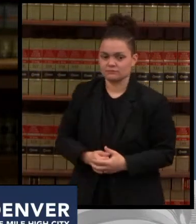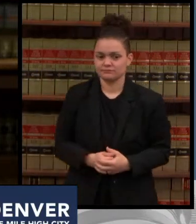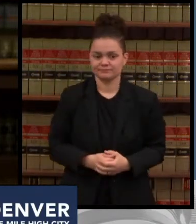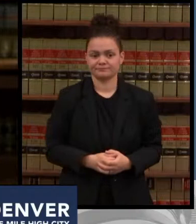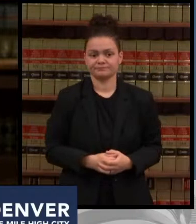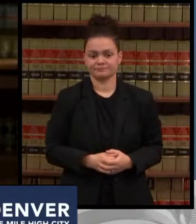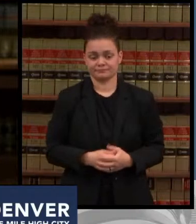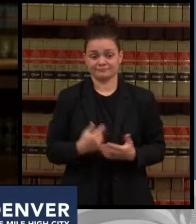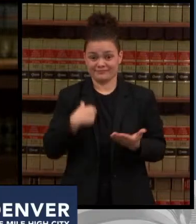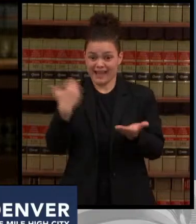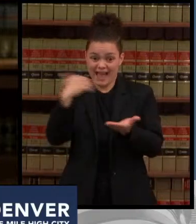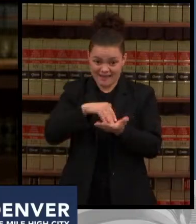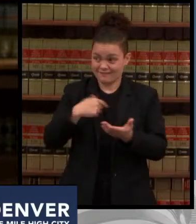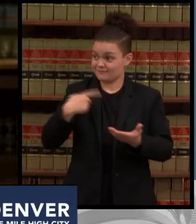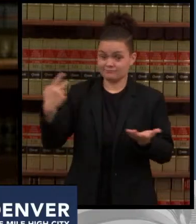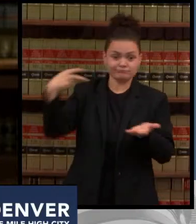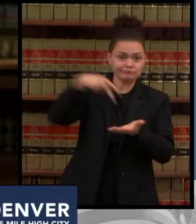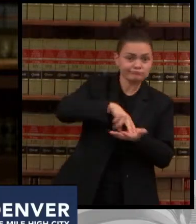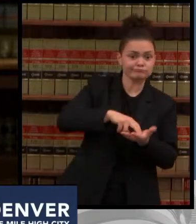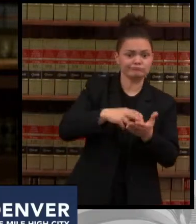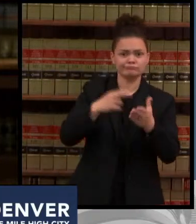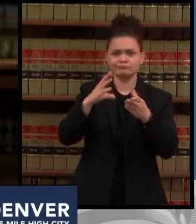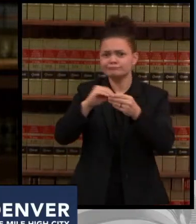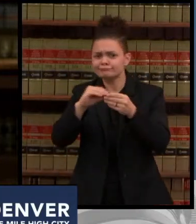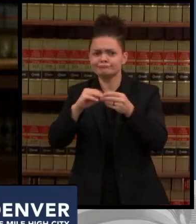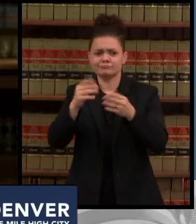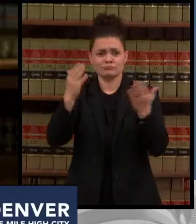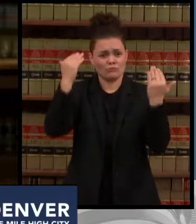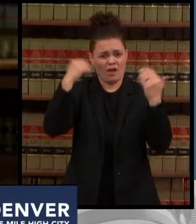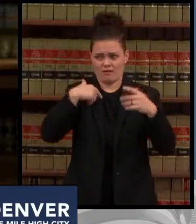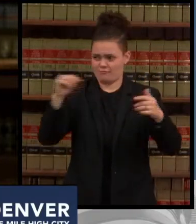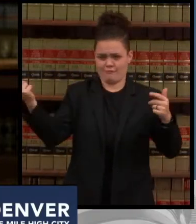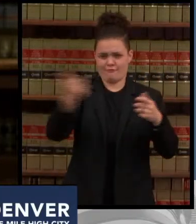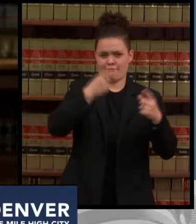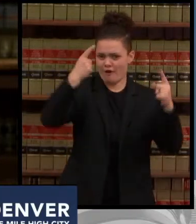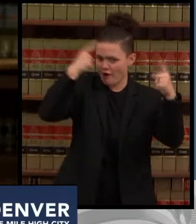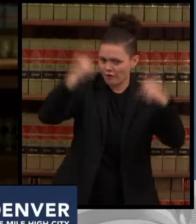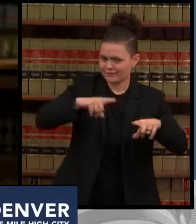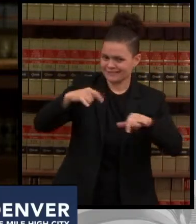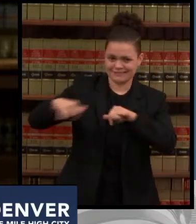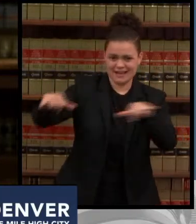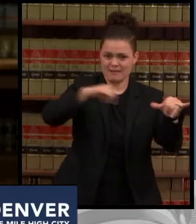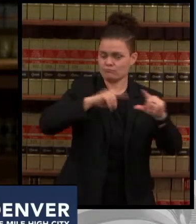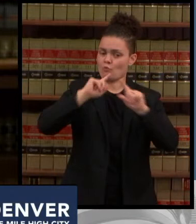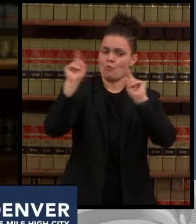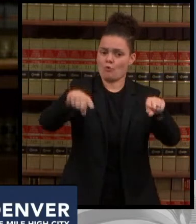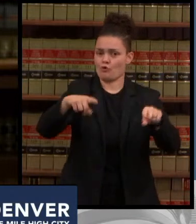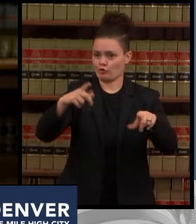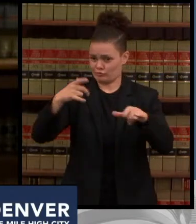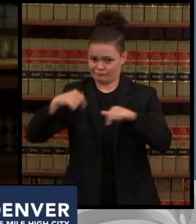these PHOs collaboratively will reduce COVID transmission,